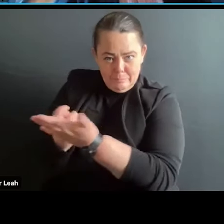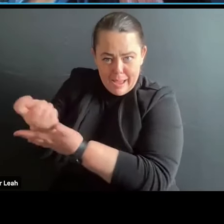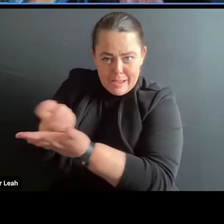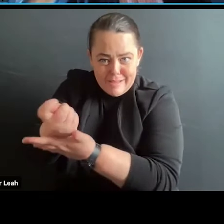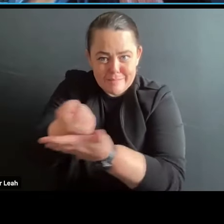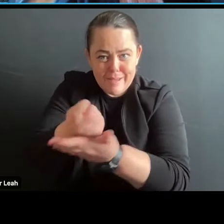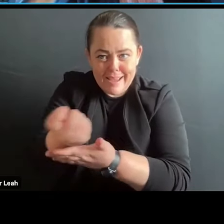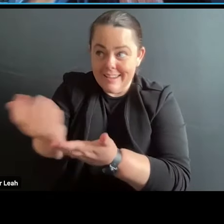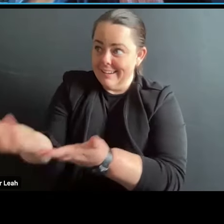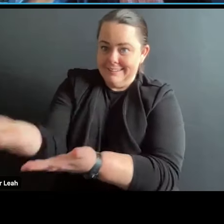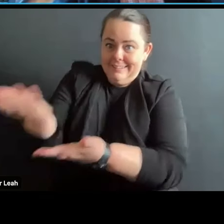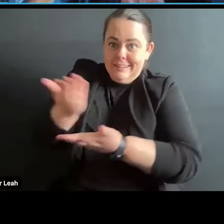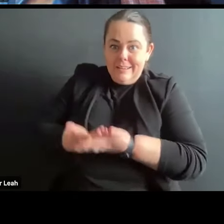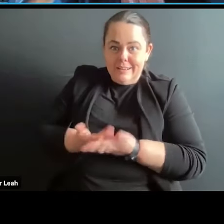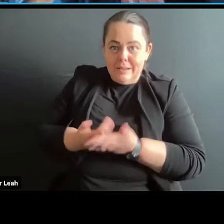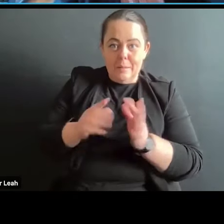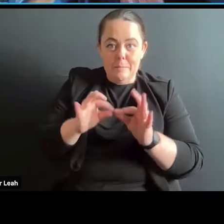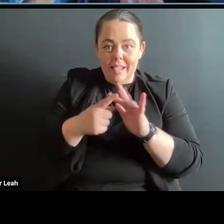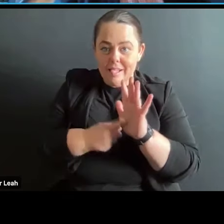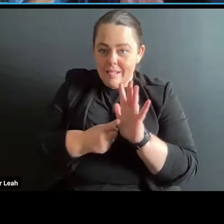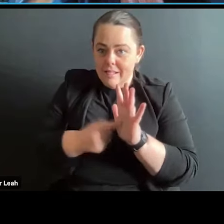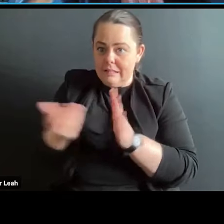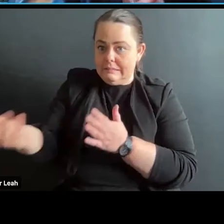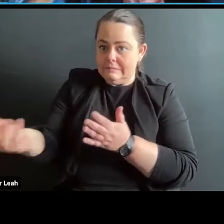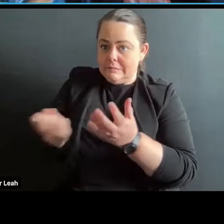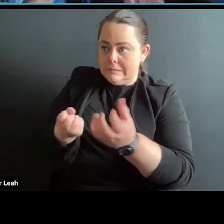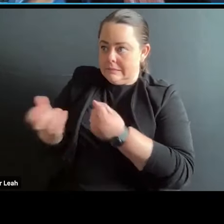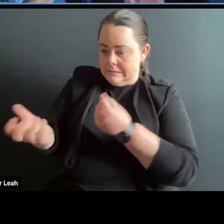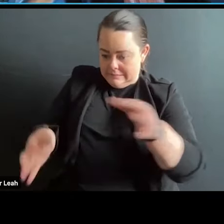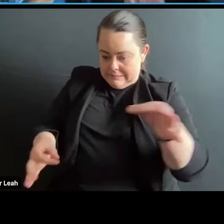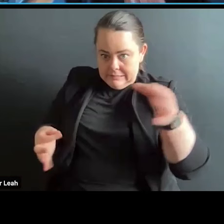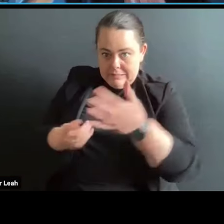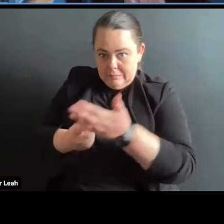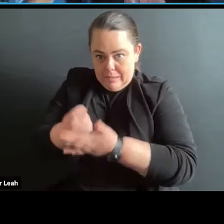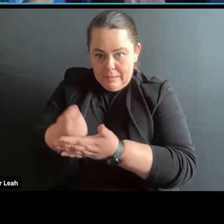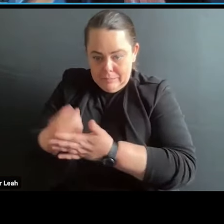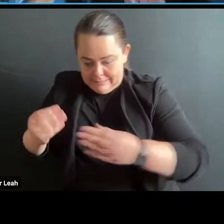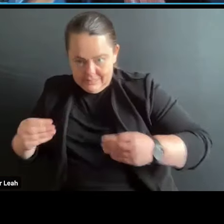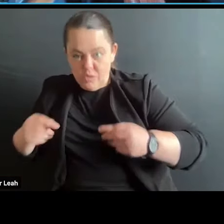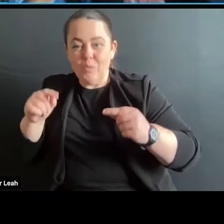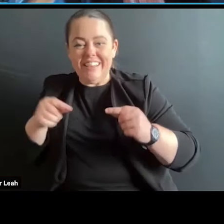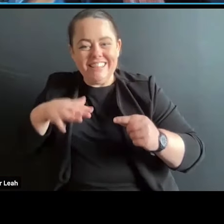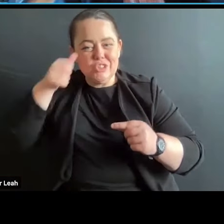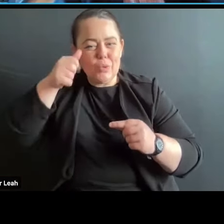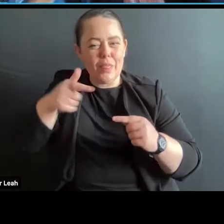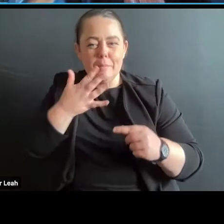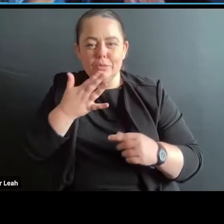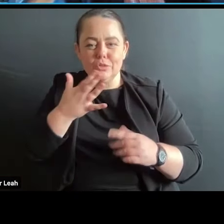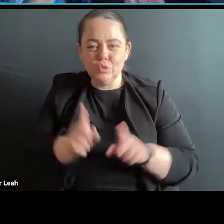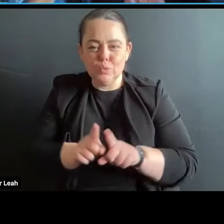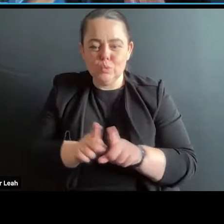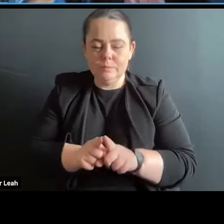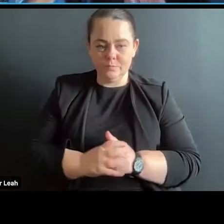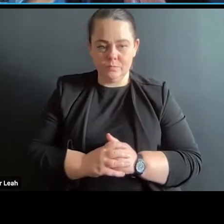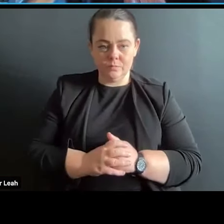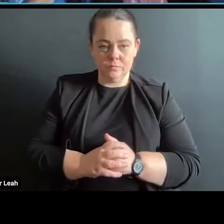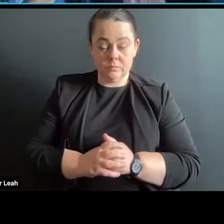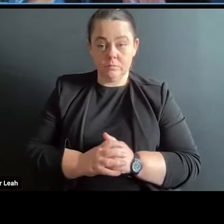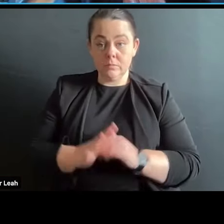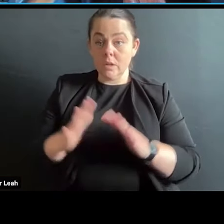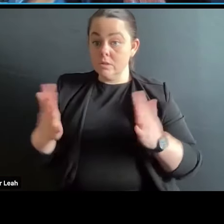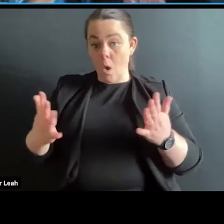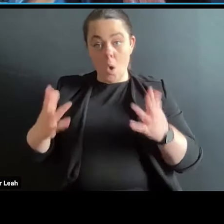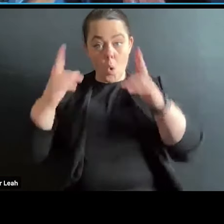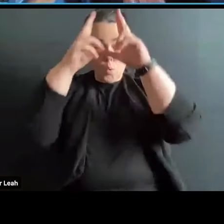our specific agents to get the dissection of both the dollars by registered nurses, enrolled nurses,